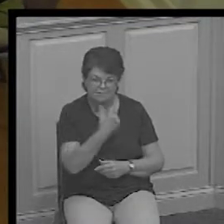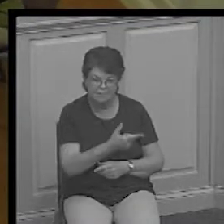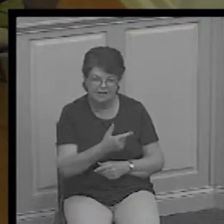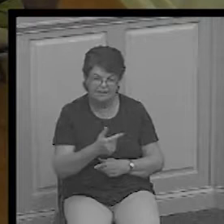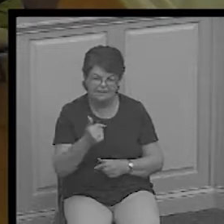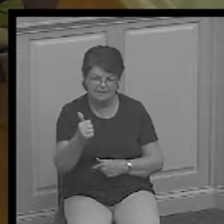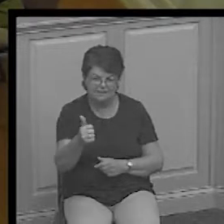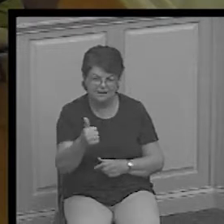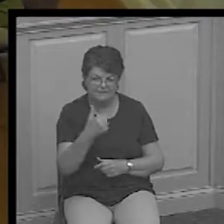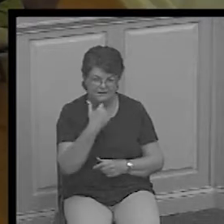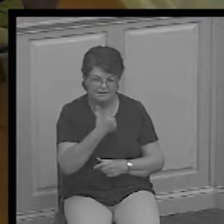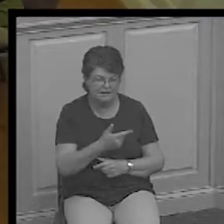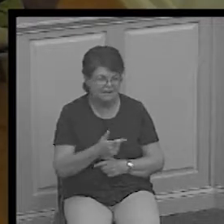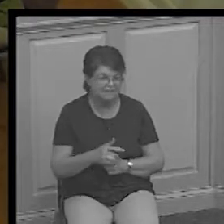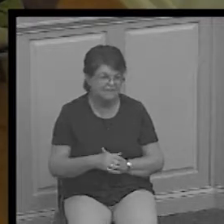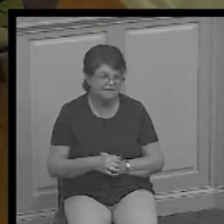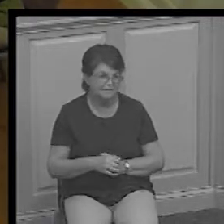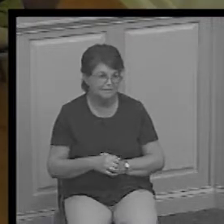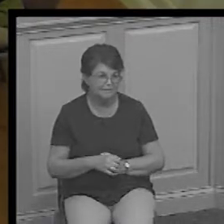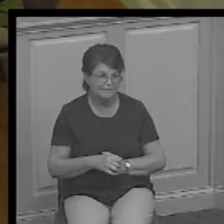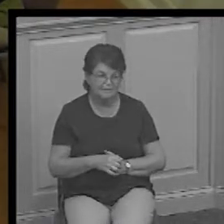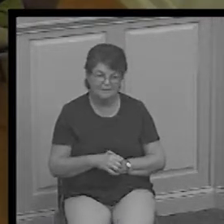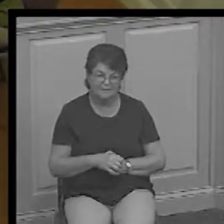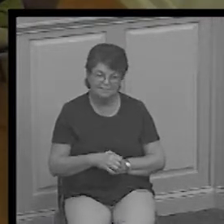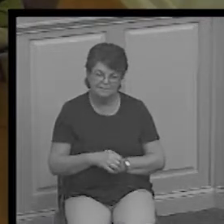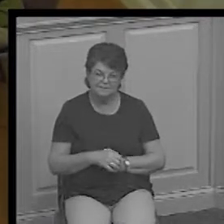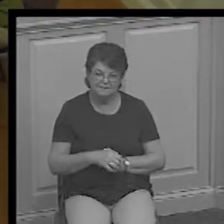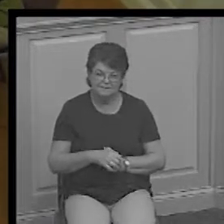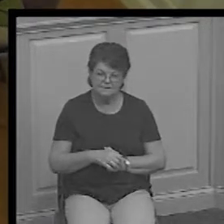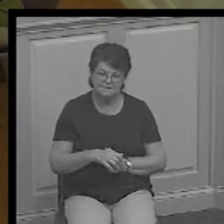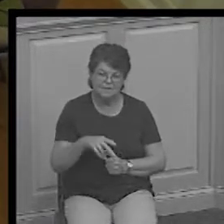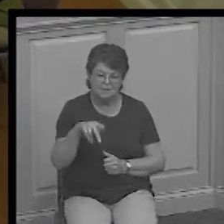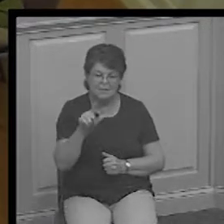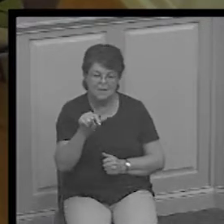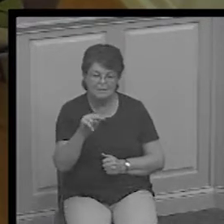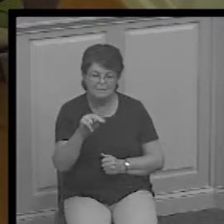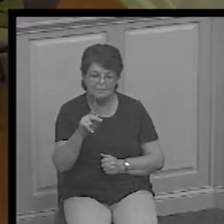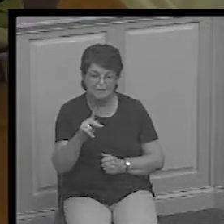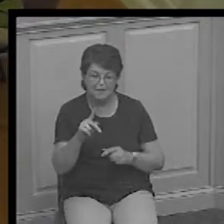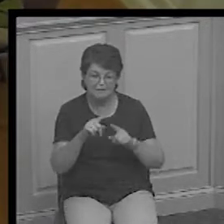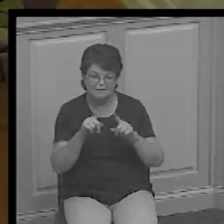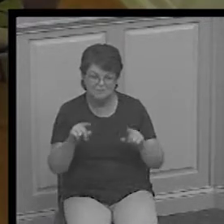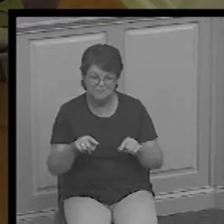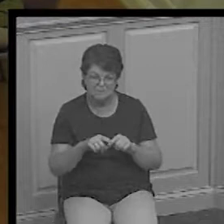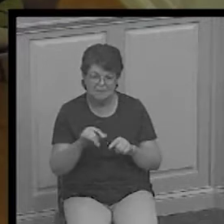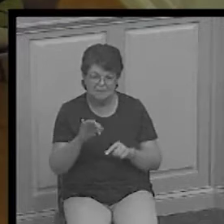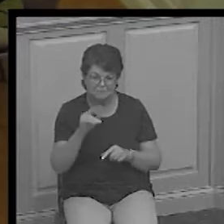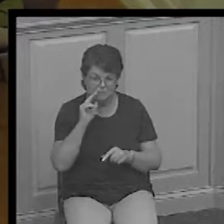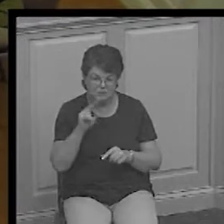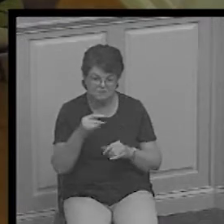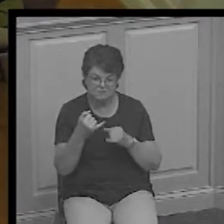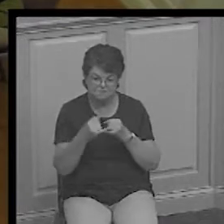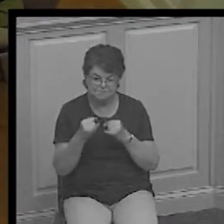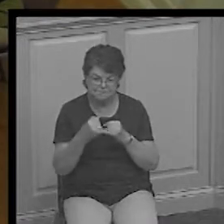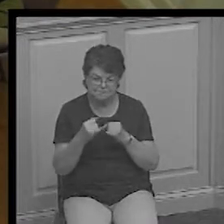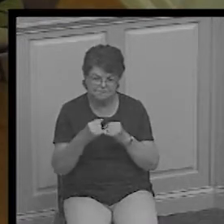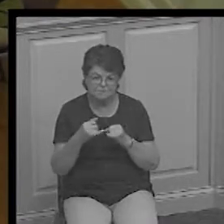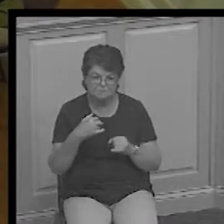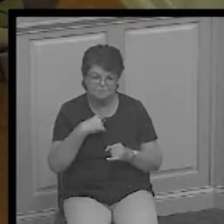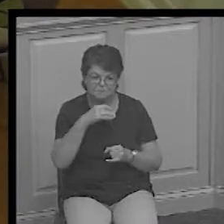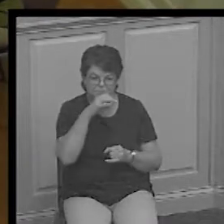it then. You just asked me a question. The plank sign is, if you look at it, it's a metal sign. It's got an